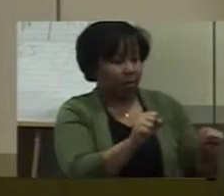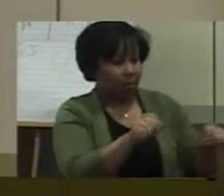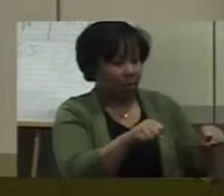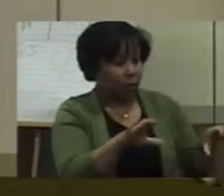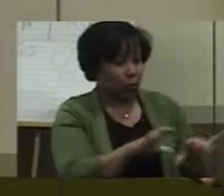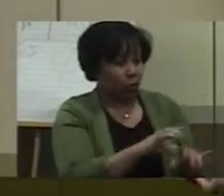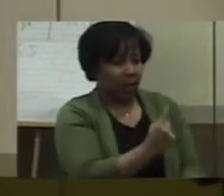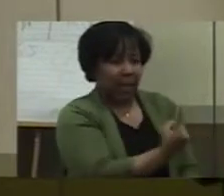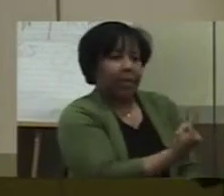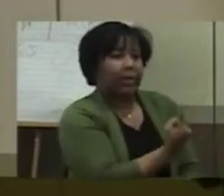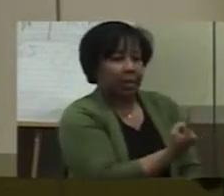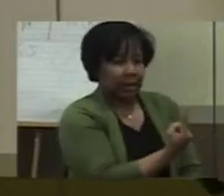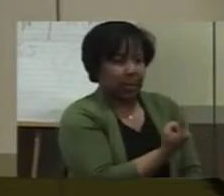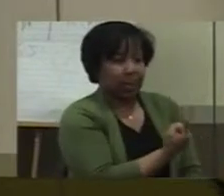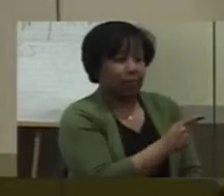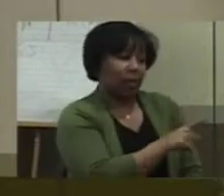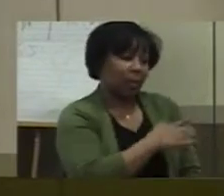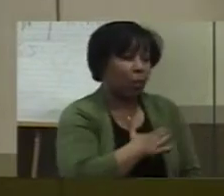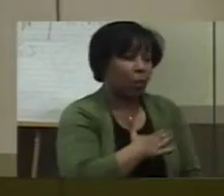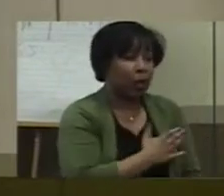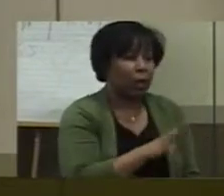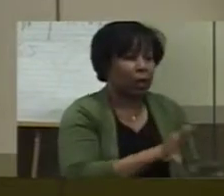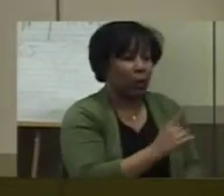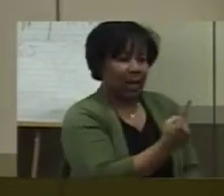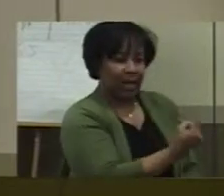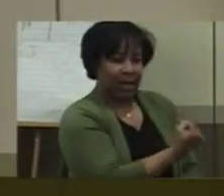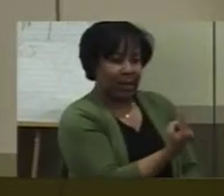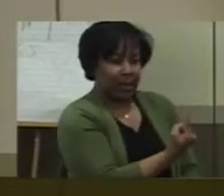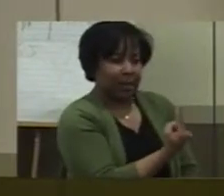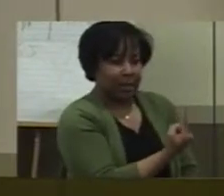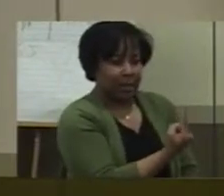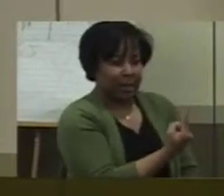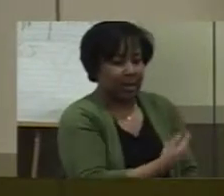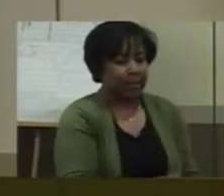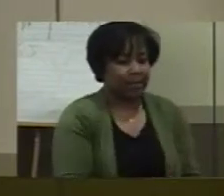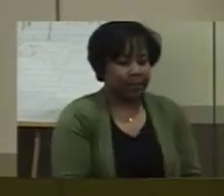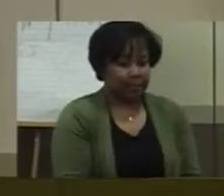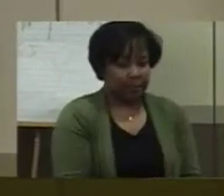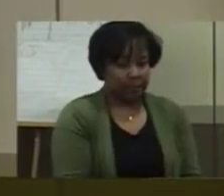able to do independently and that they're willing to do independently.